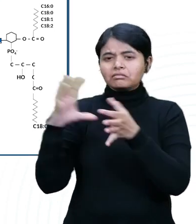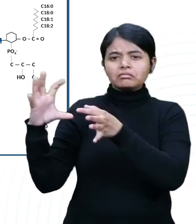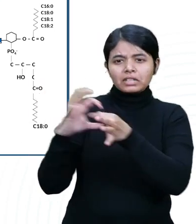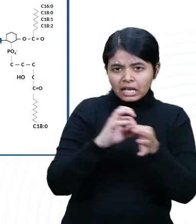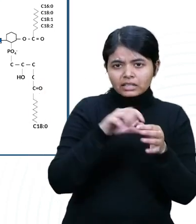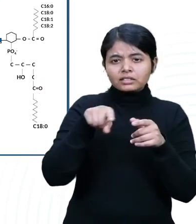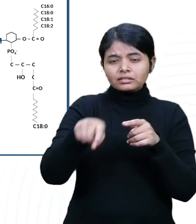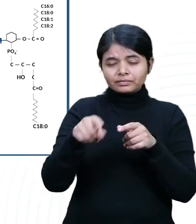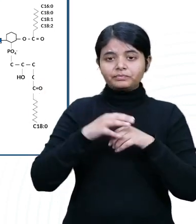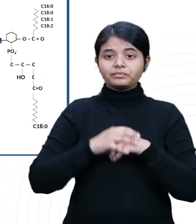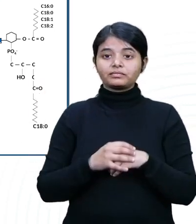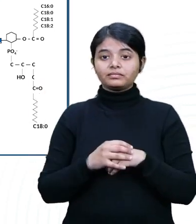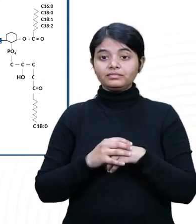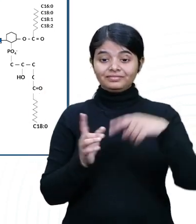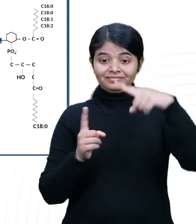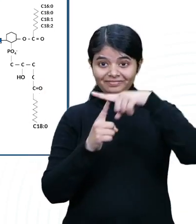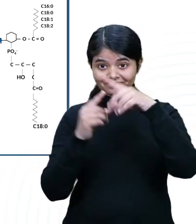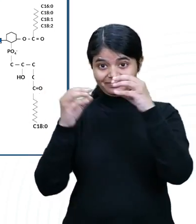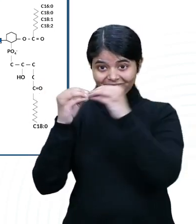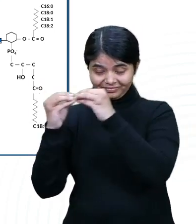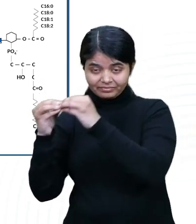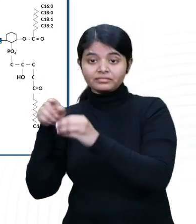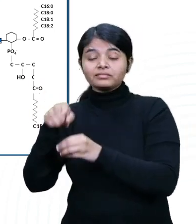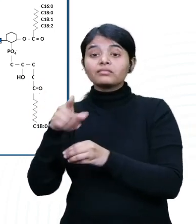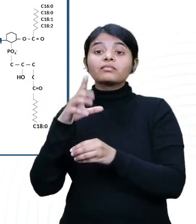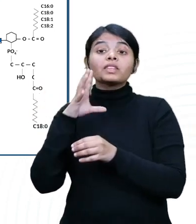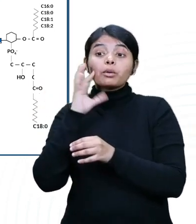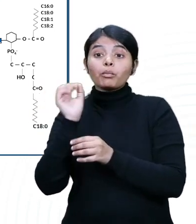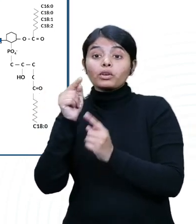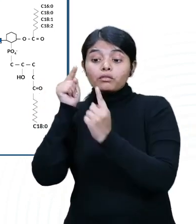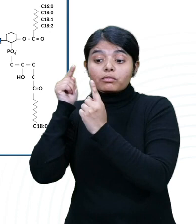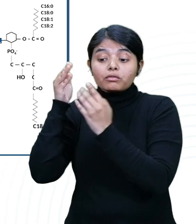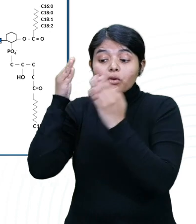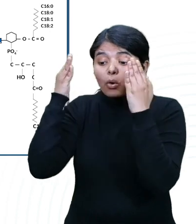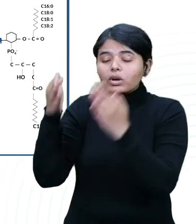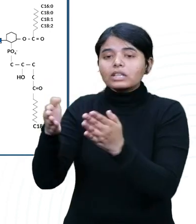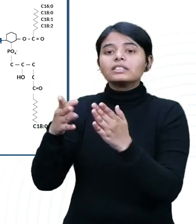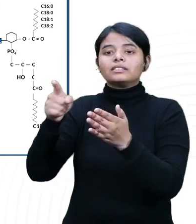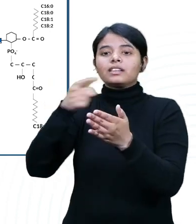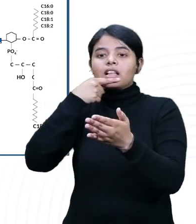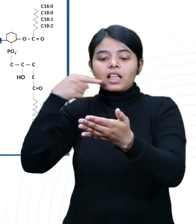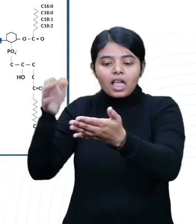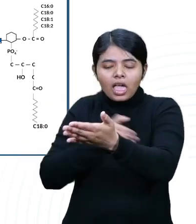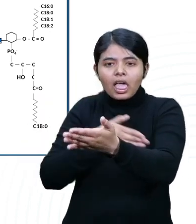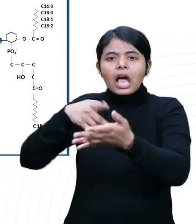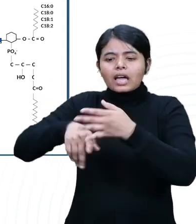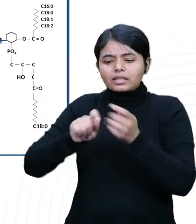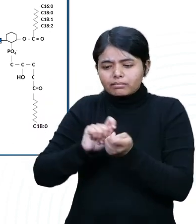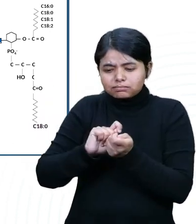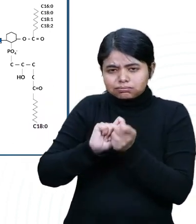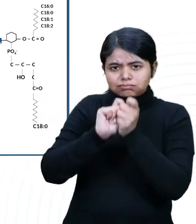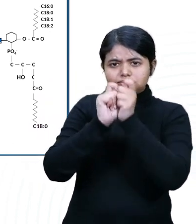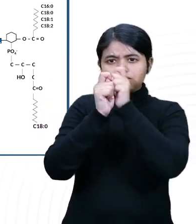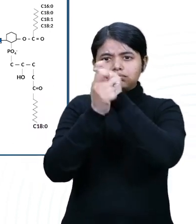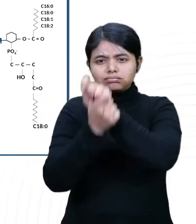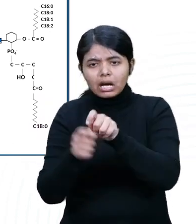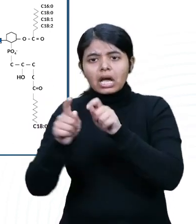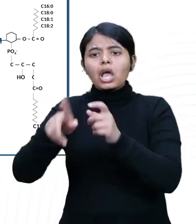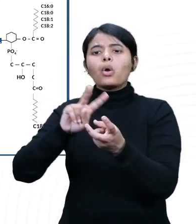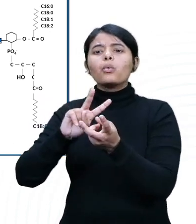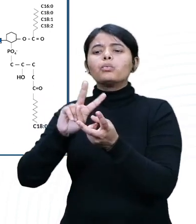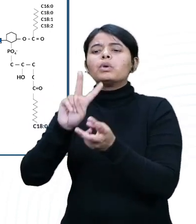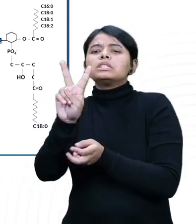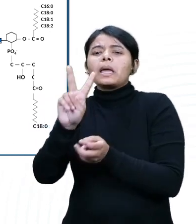side chains, or there might be some other chemical modifications as well, which basically add on to the complexity of the GPI